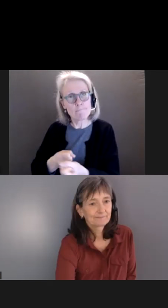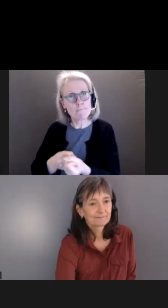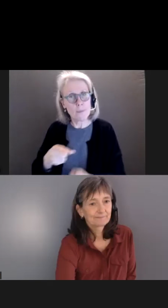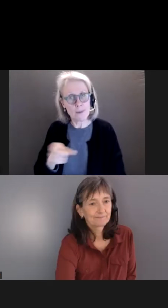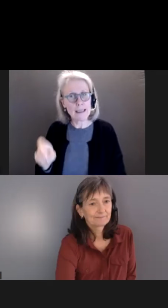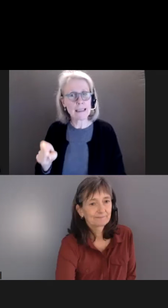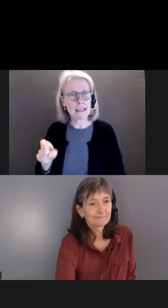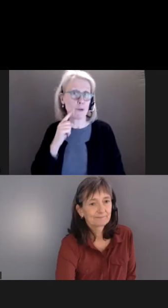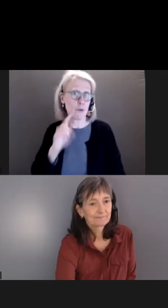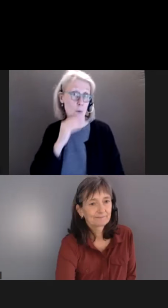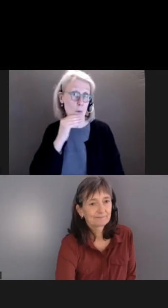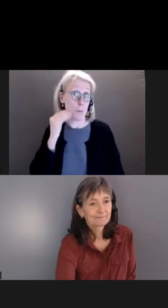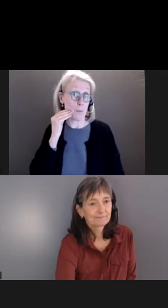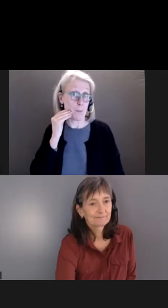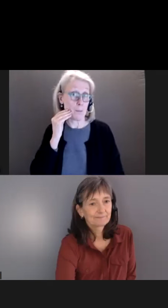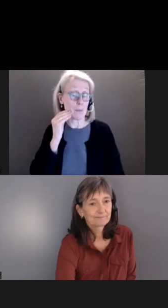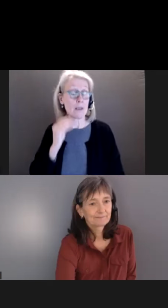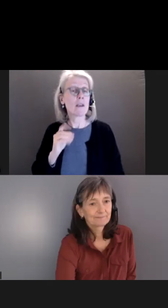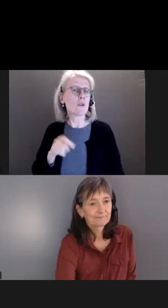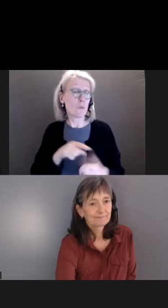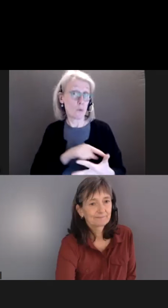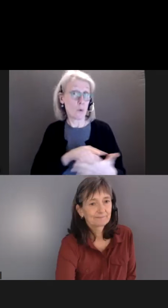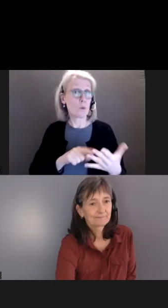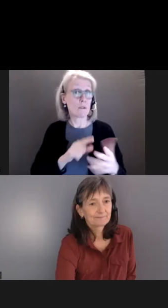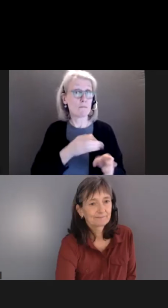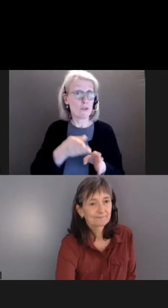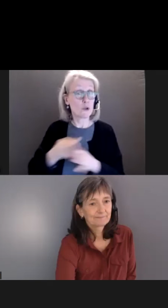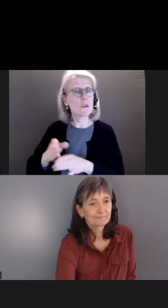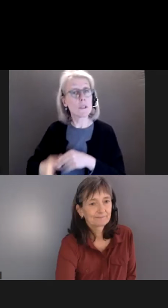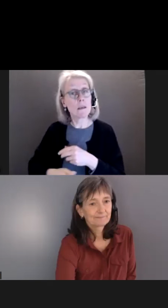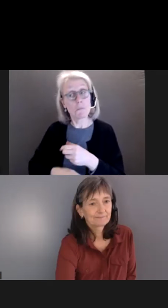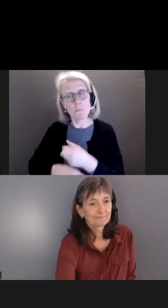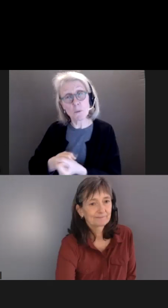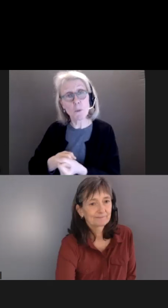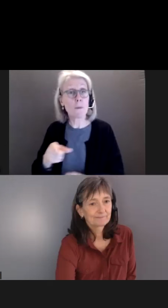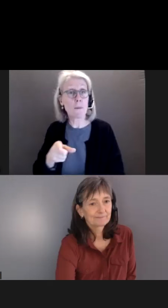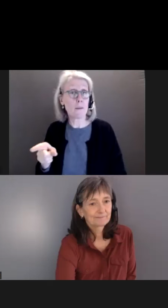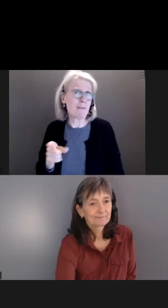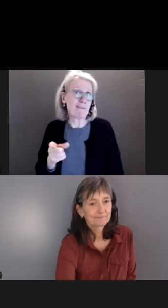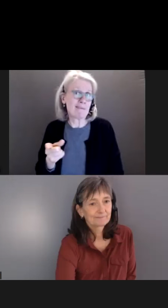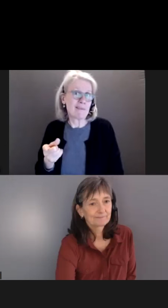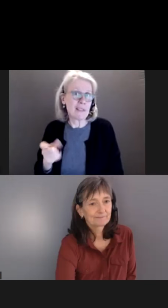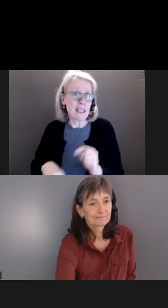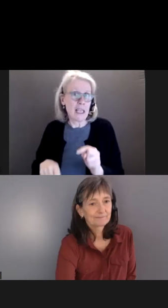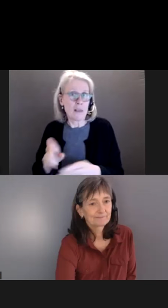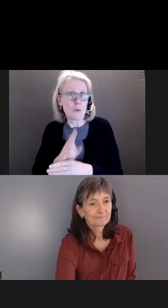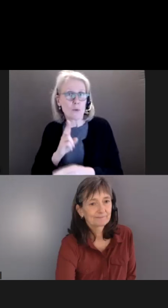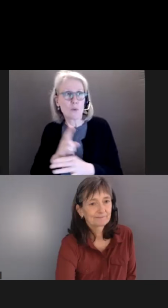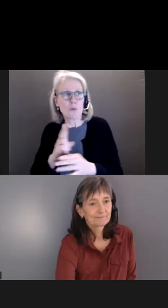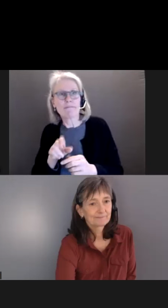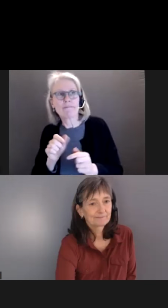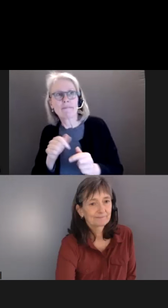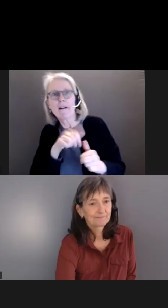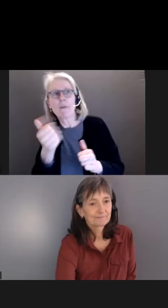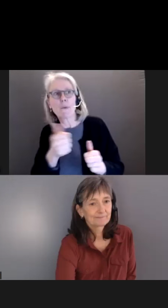directly in their own homes. And they could be used to support older adults who cannot easily access office-based care.